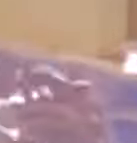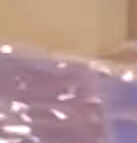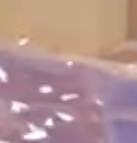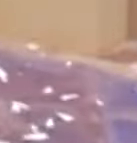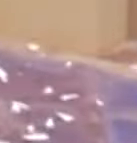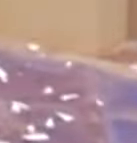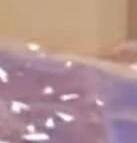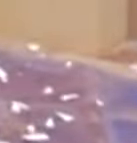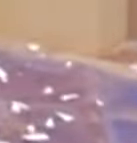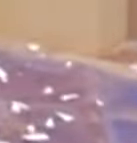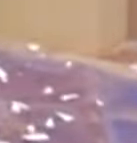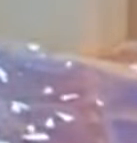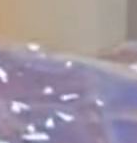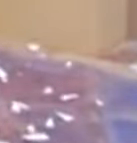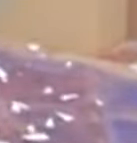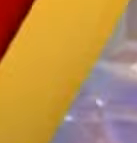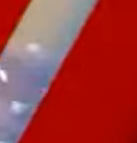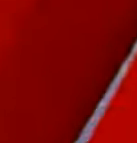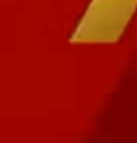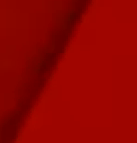Morning.